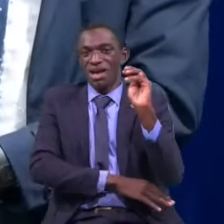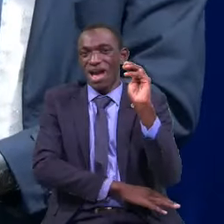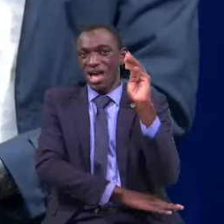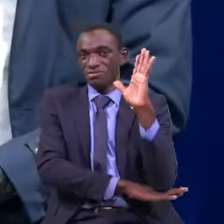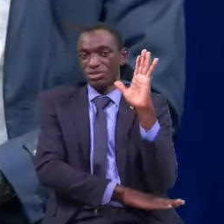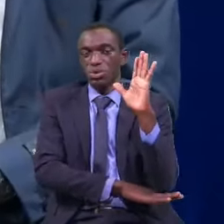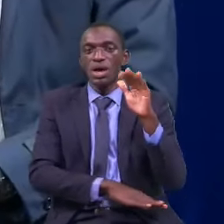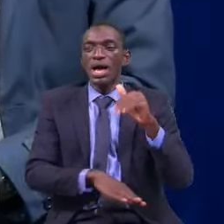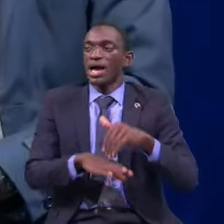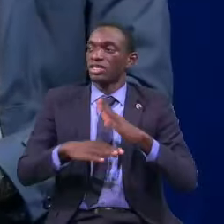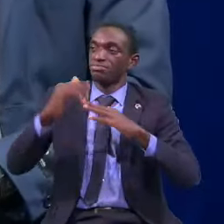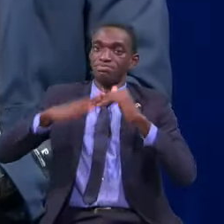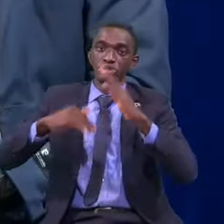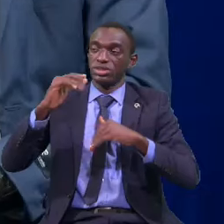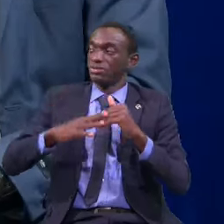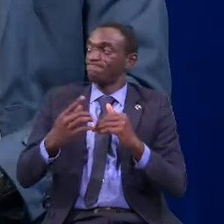stage tomorrow.